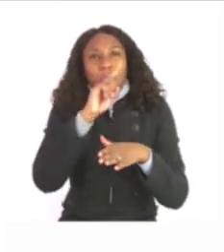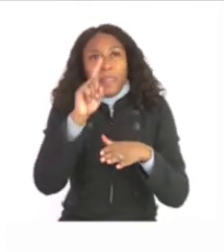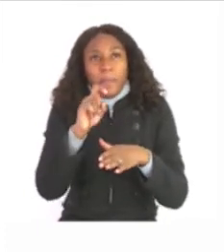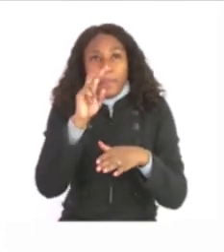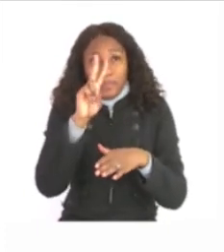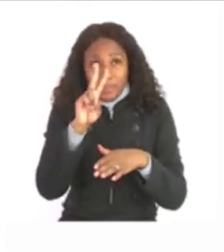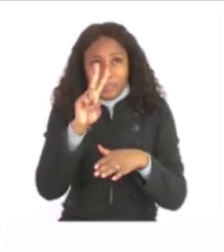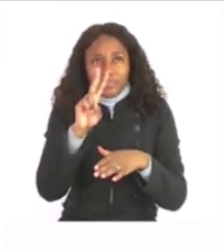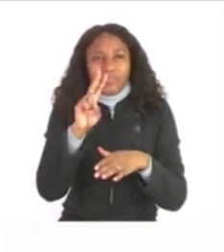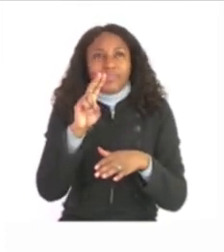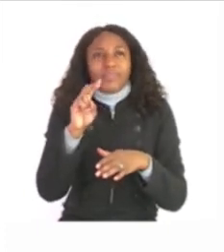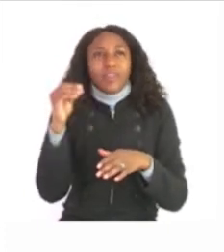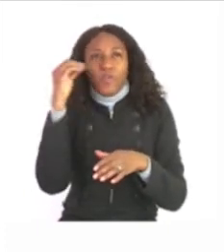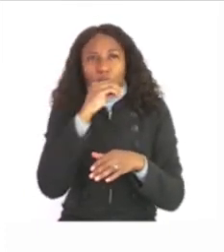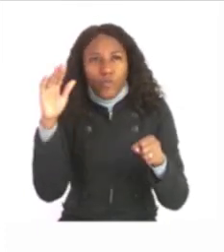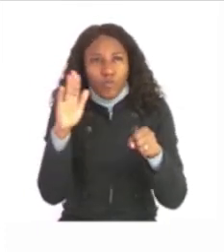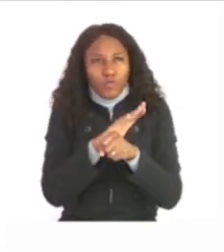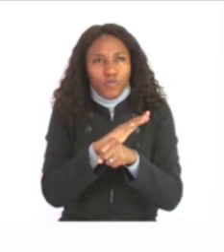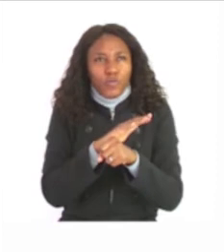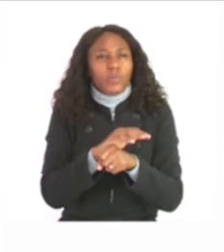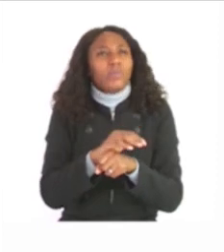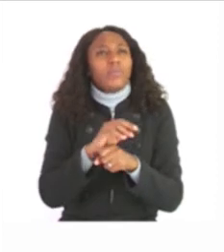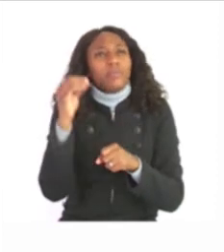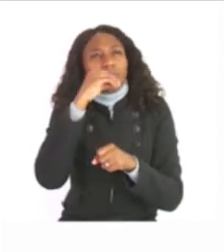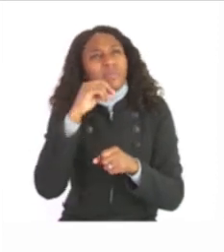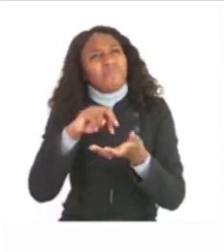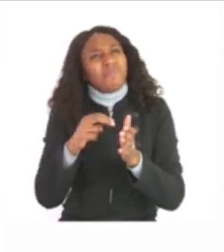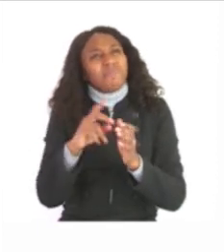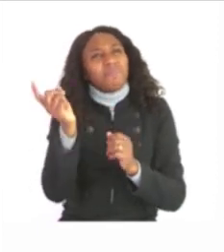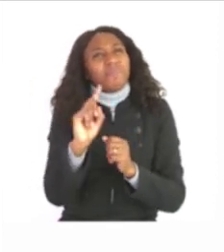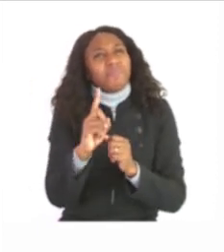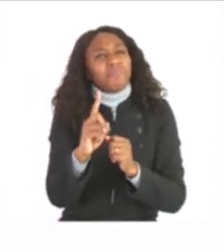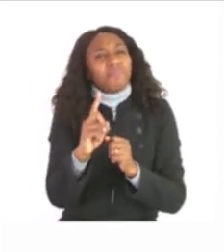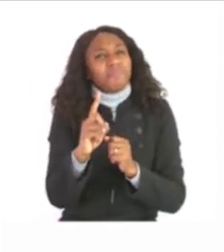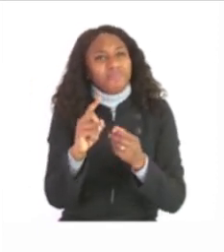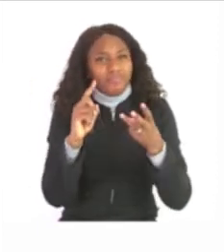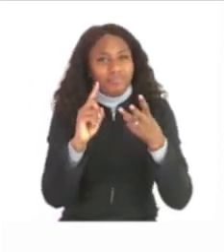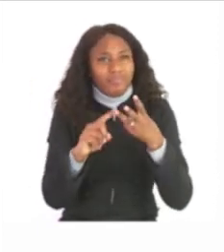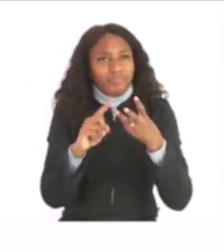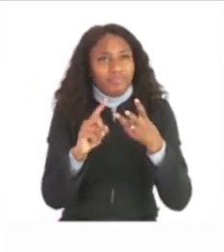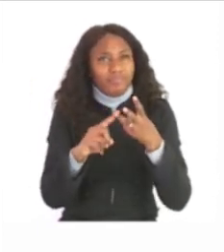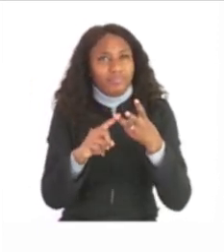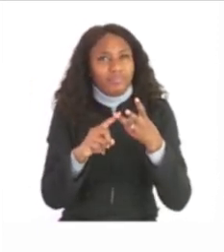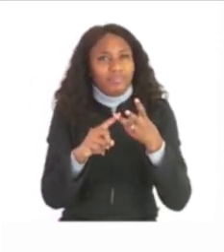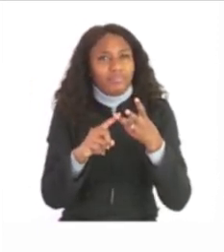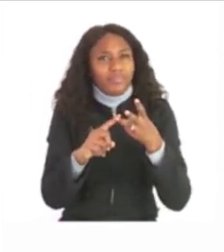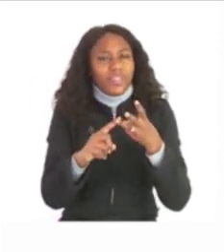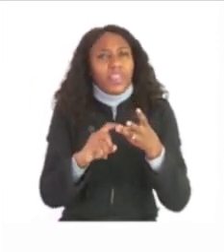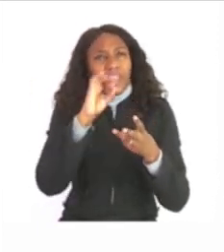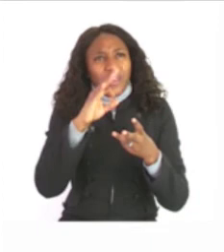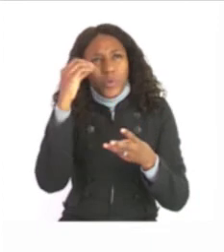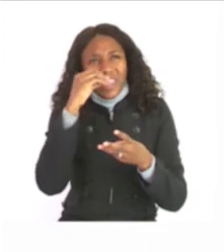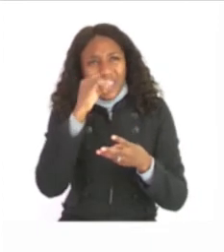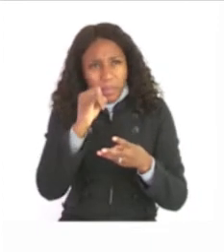a balanced diet? You need to write down the definition of a balanced diet. 3, what poor eating habits can